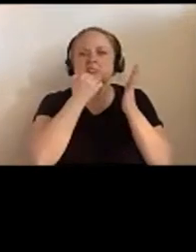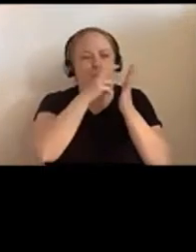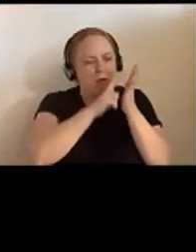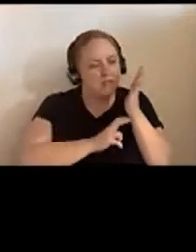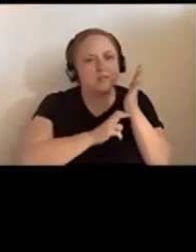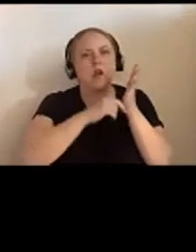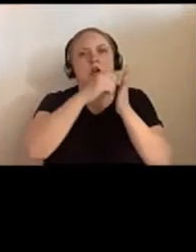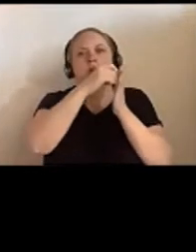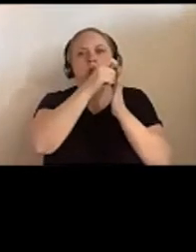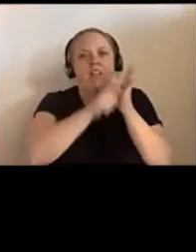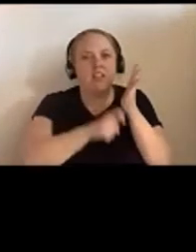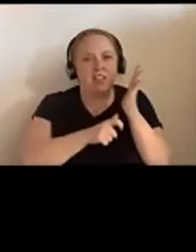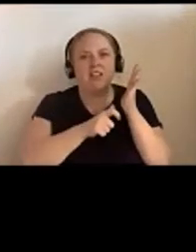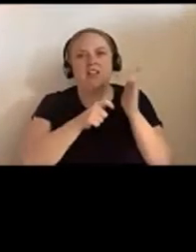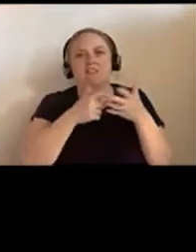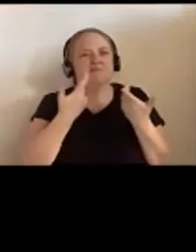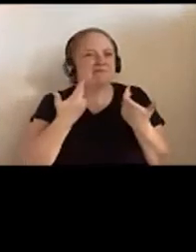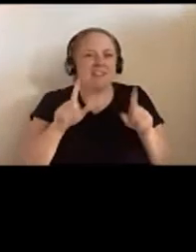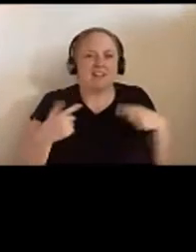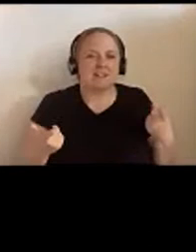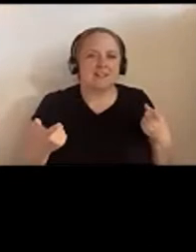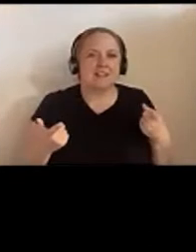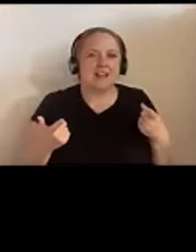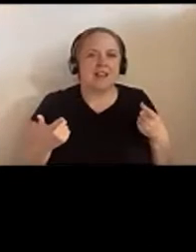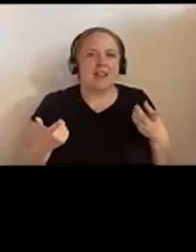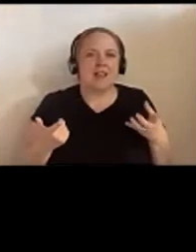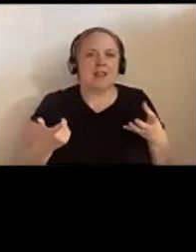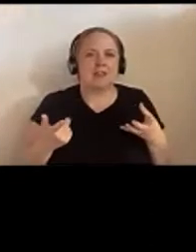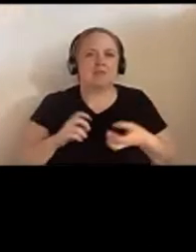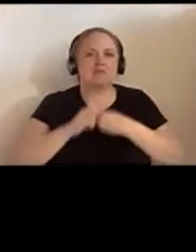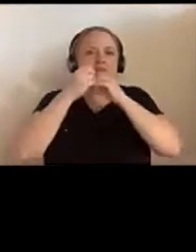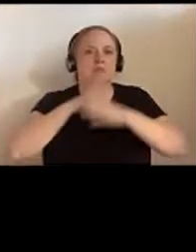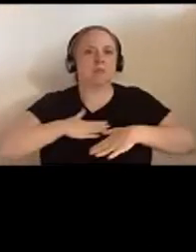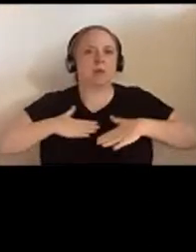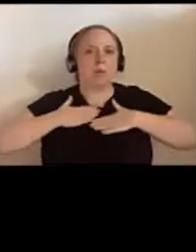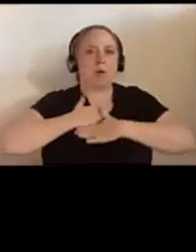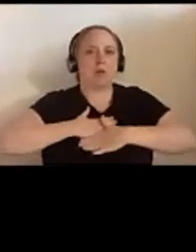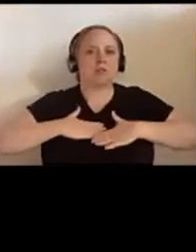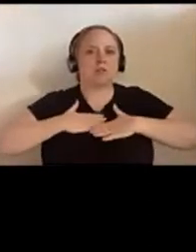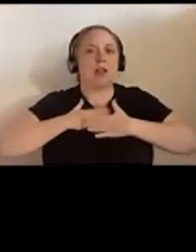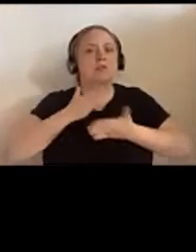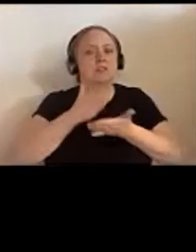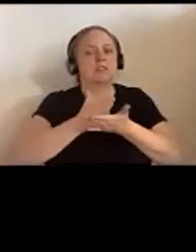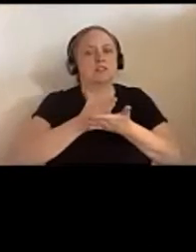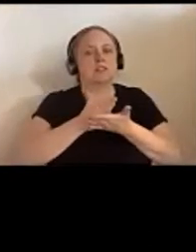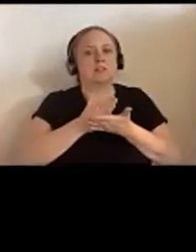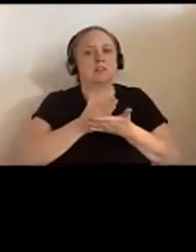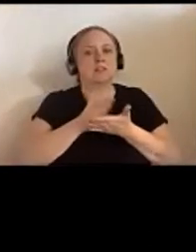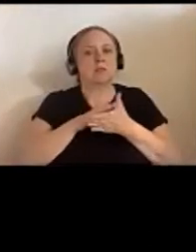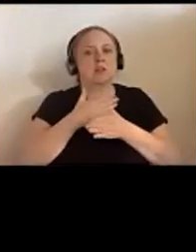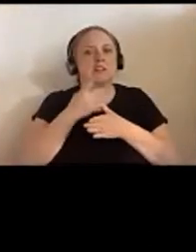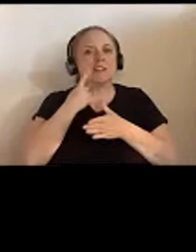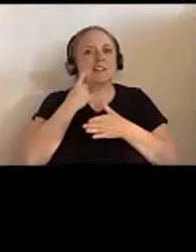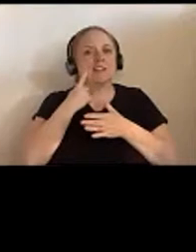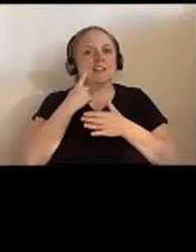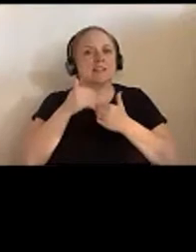can't. And it brings that emotion to it, and that realness of it as well, because it's very easy to keep your distance